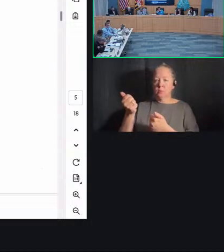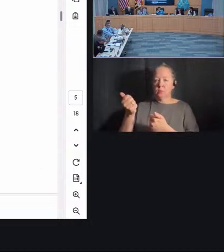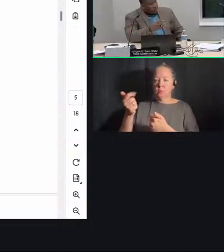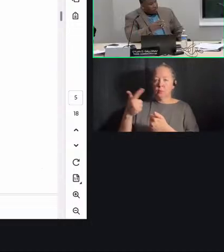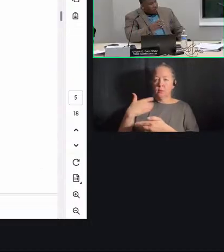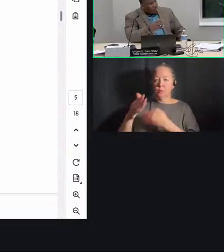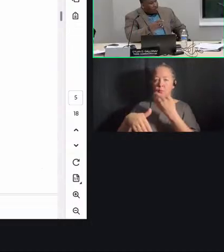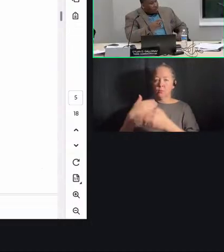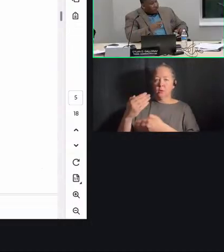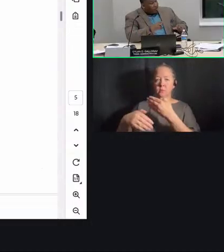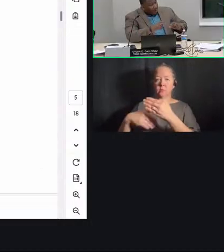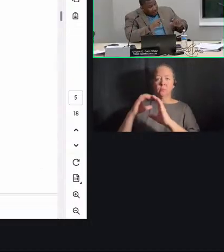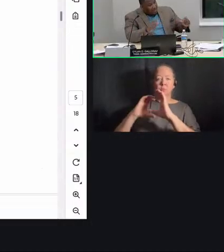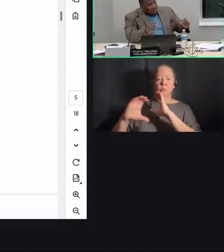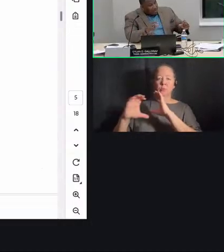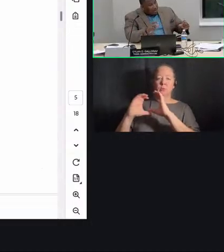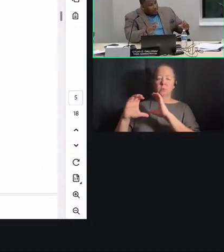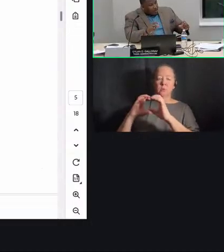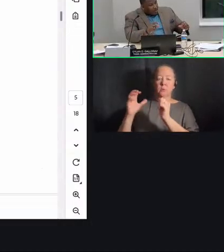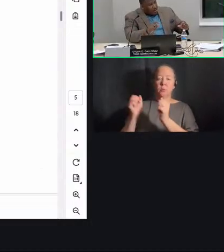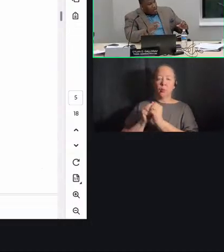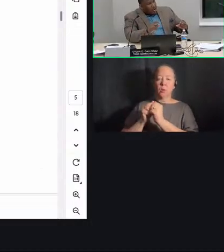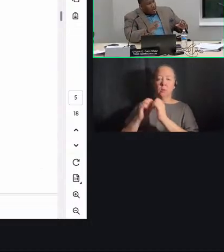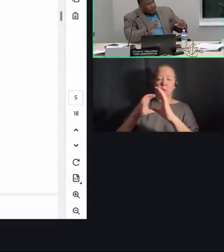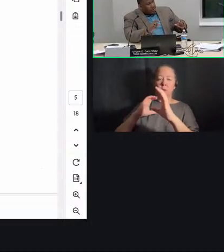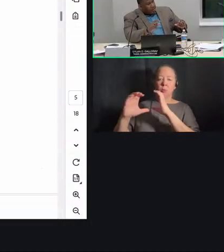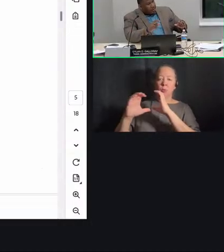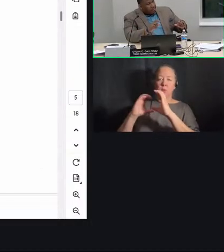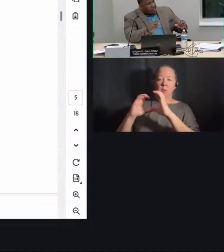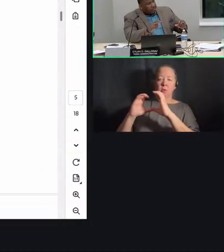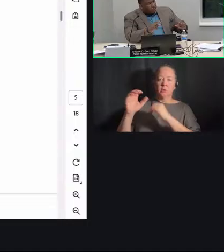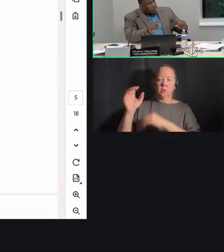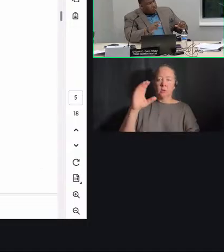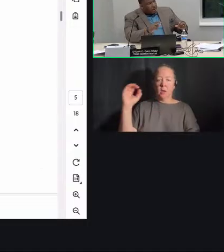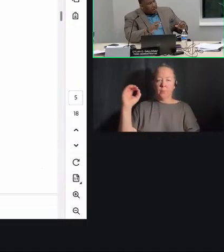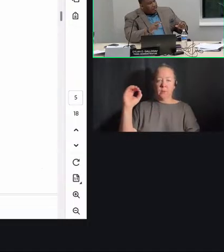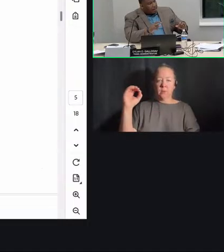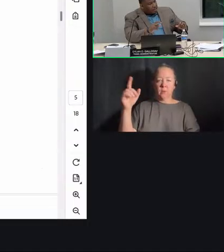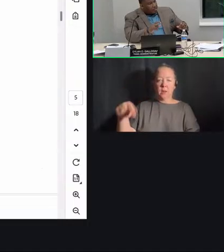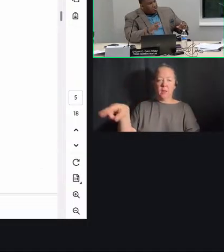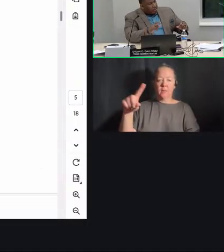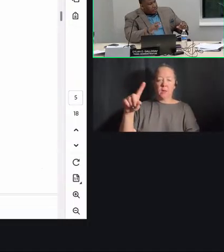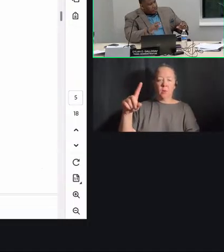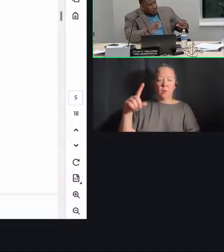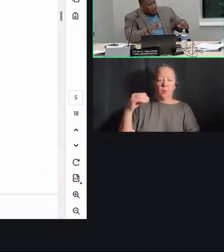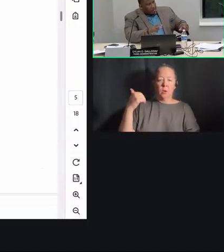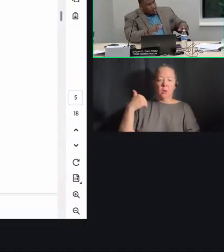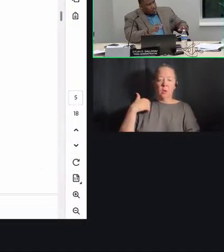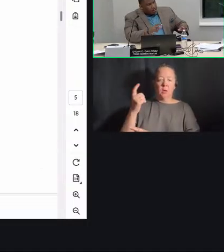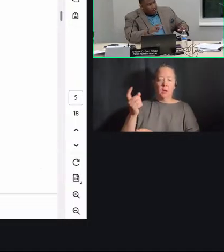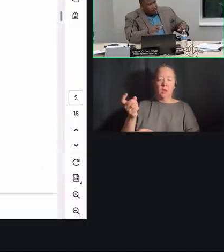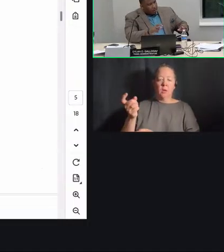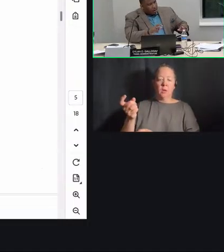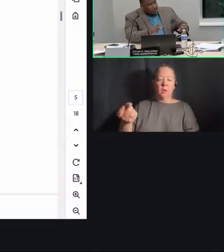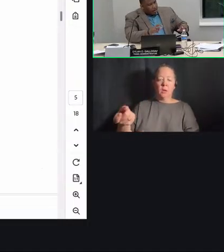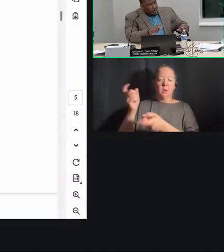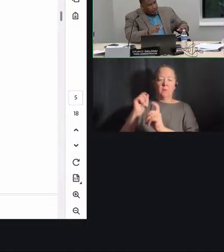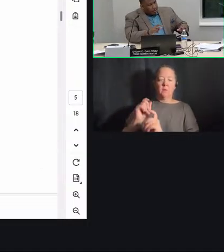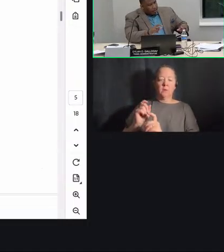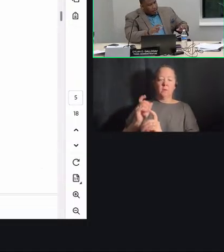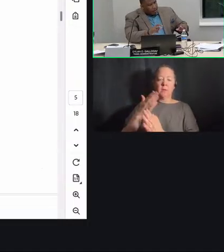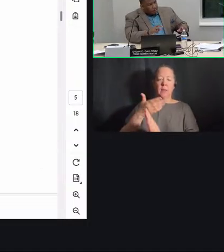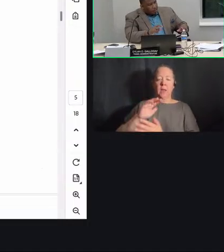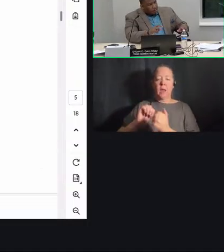communicating with a communications company, and they're going to give us some pointers on how to best address your point about